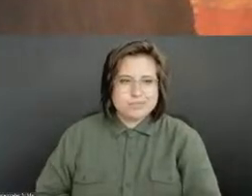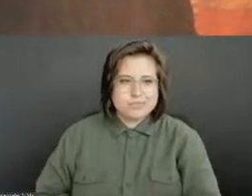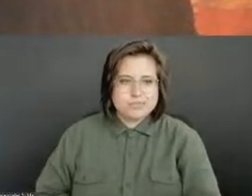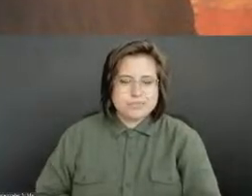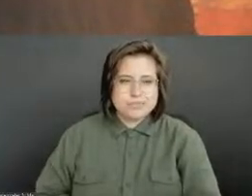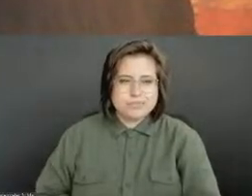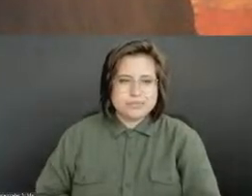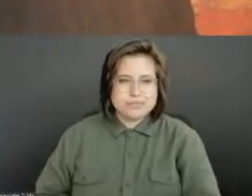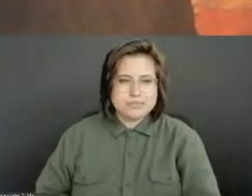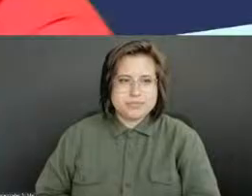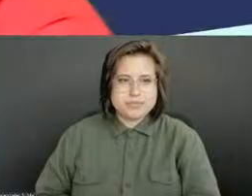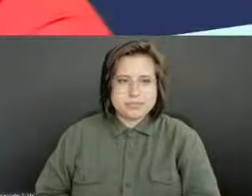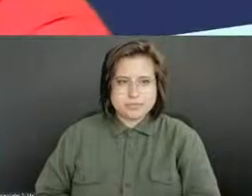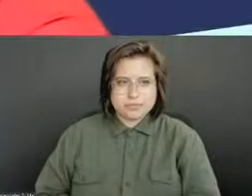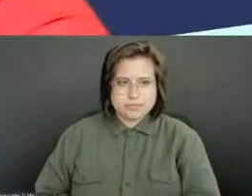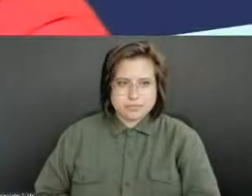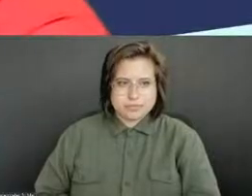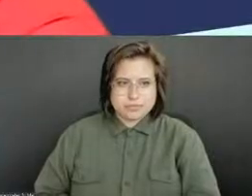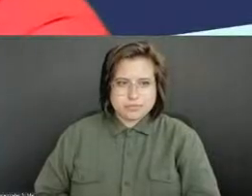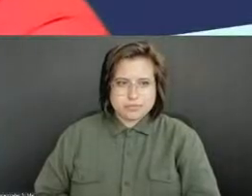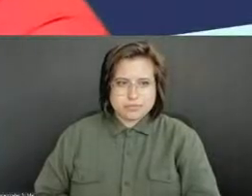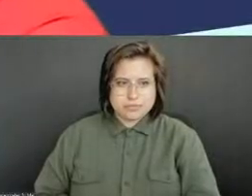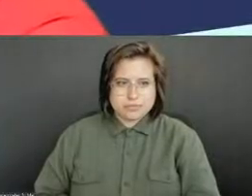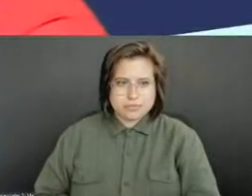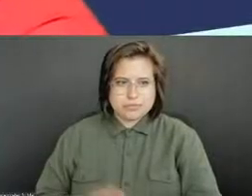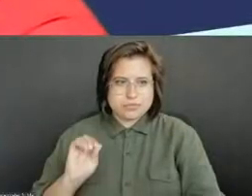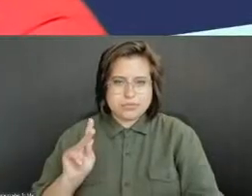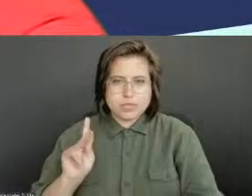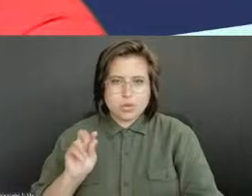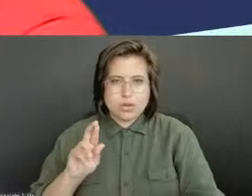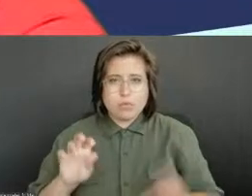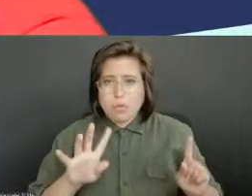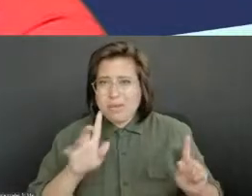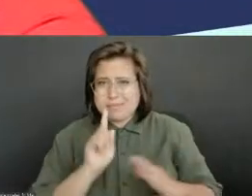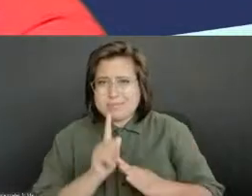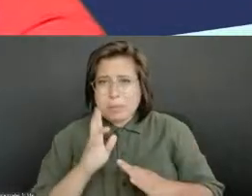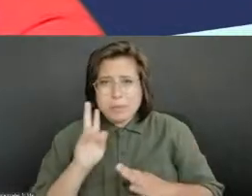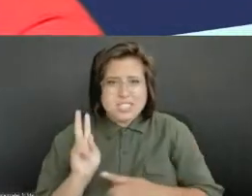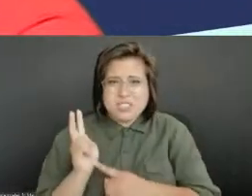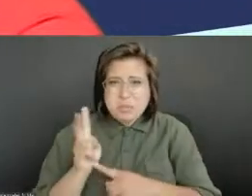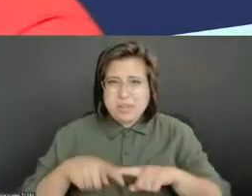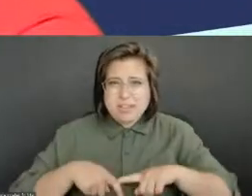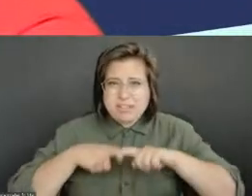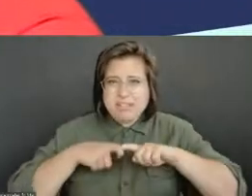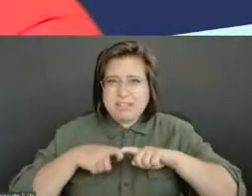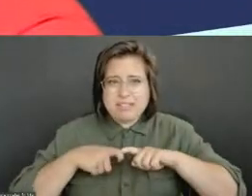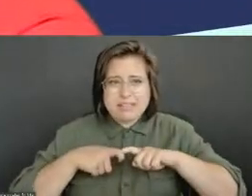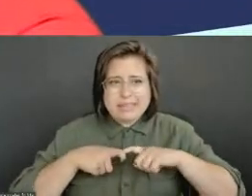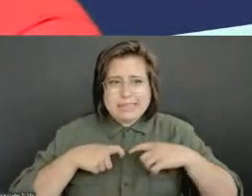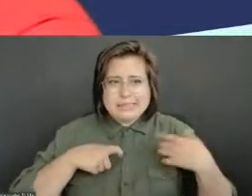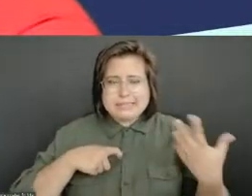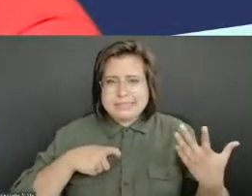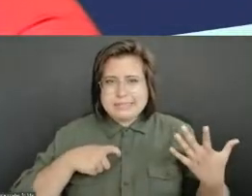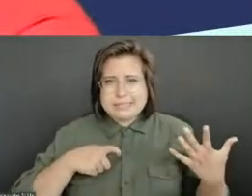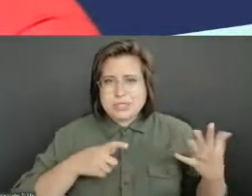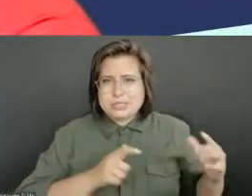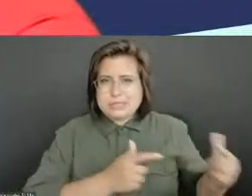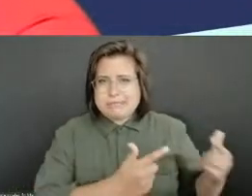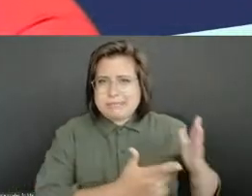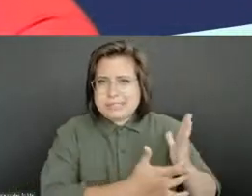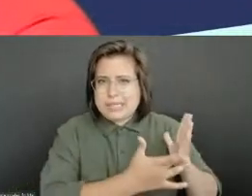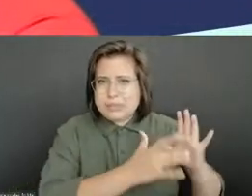would wish on anybody. Madam Chair, is it okay to just take a 2 minutes pause and let the technical